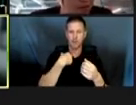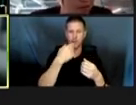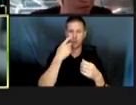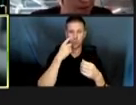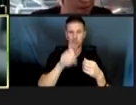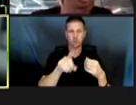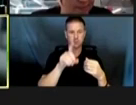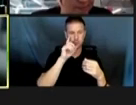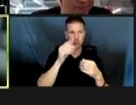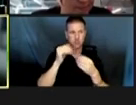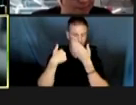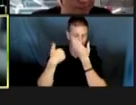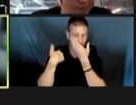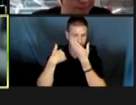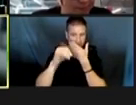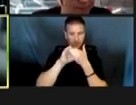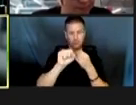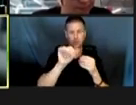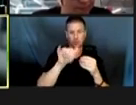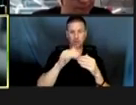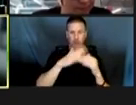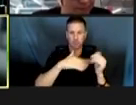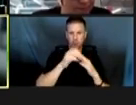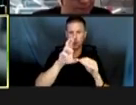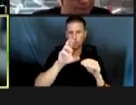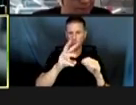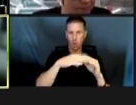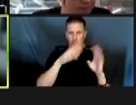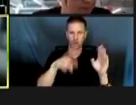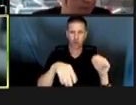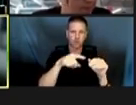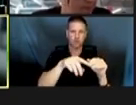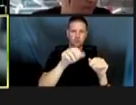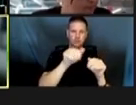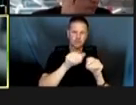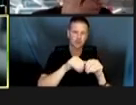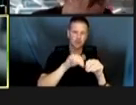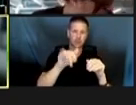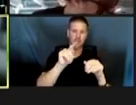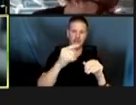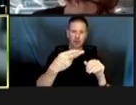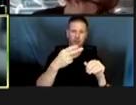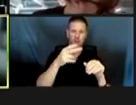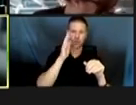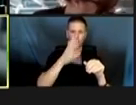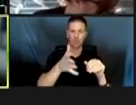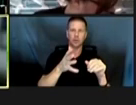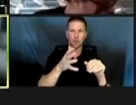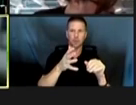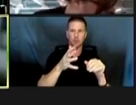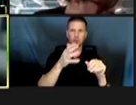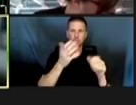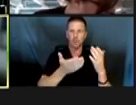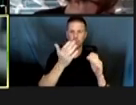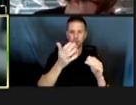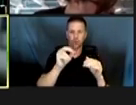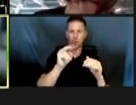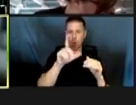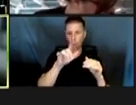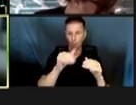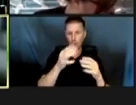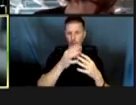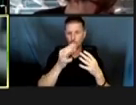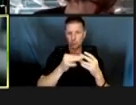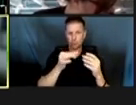that we have an infrastructure that has built row houses. There are sites in which townhouses are going to be maybe the only